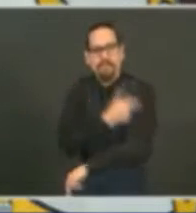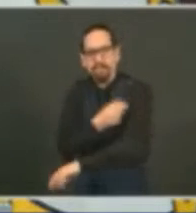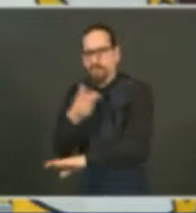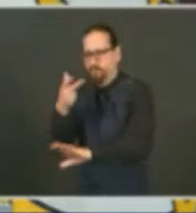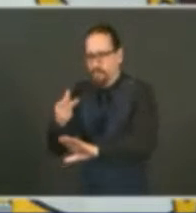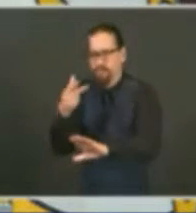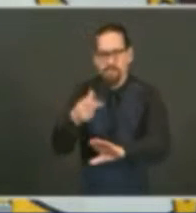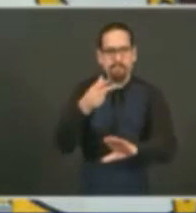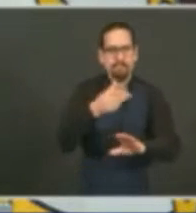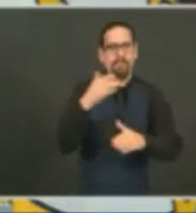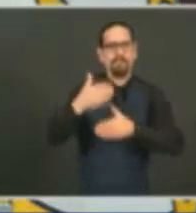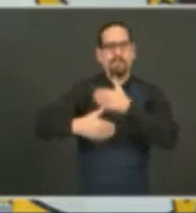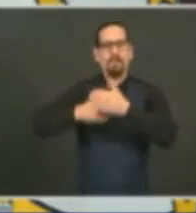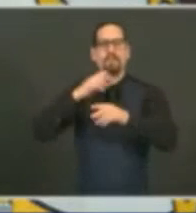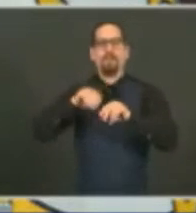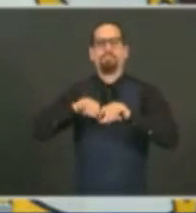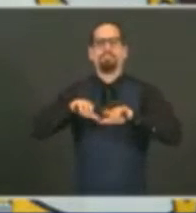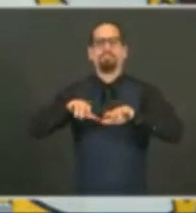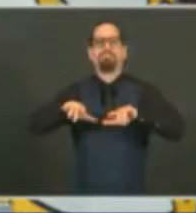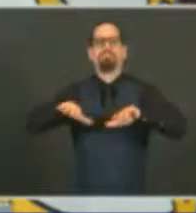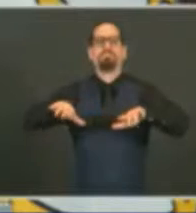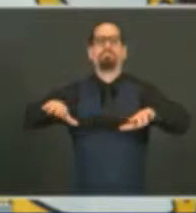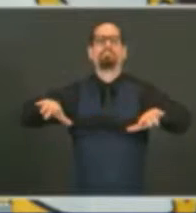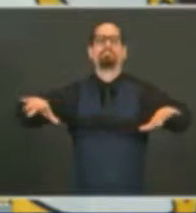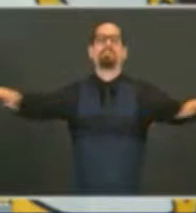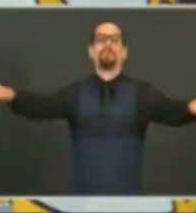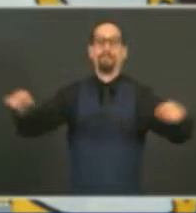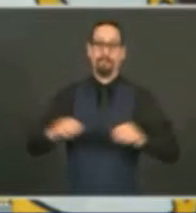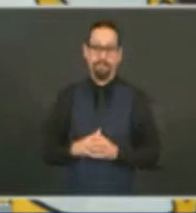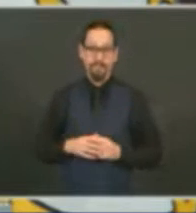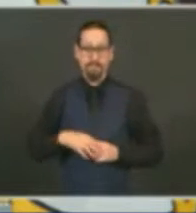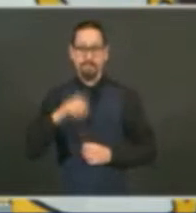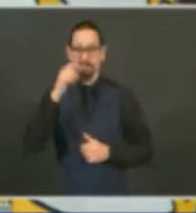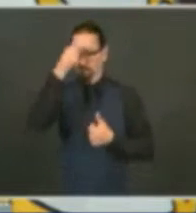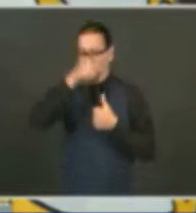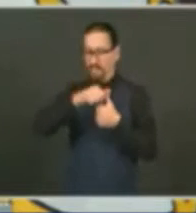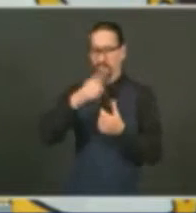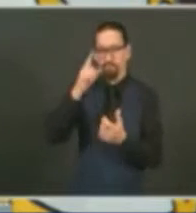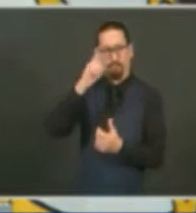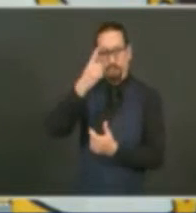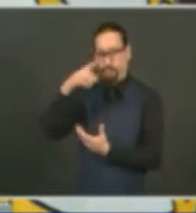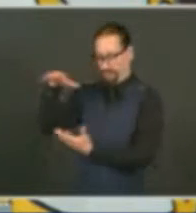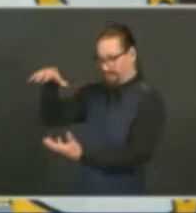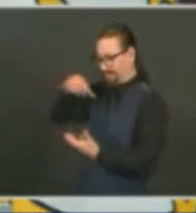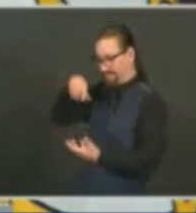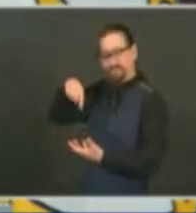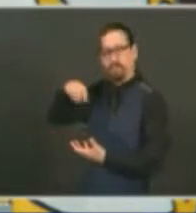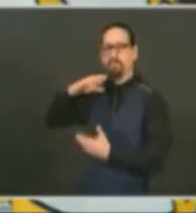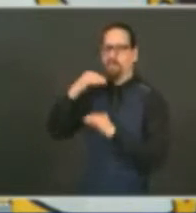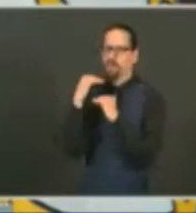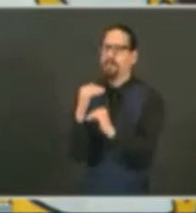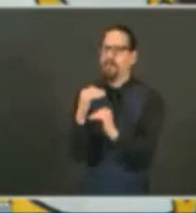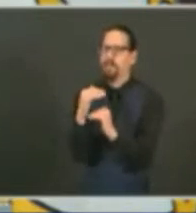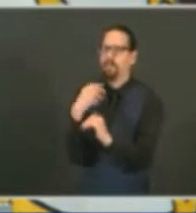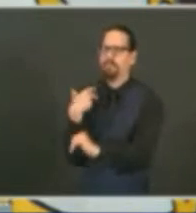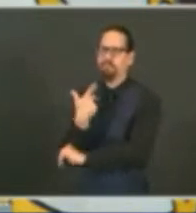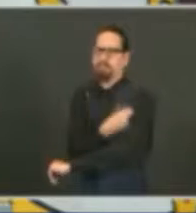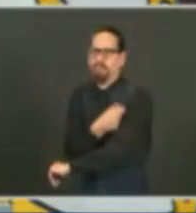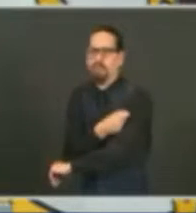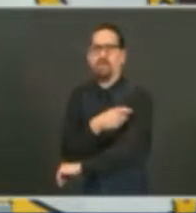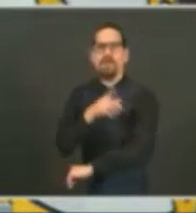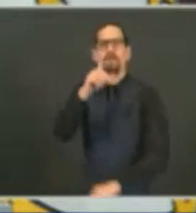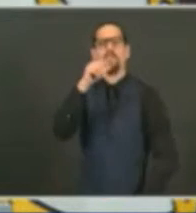ails us. Our initial supplies will be limited. I'll give you my best estimates of what